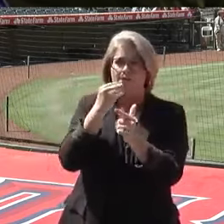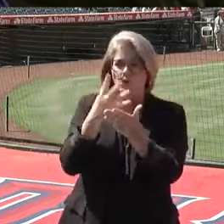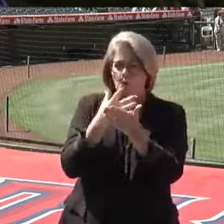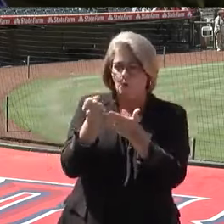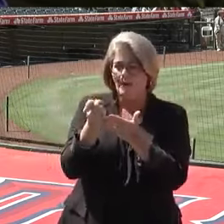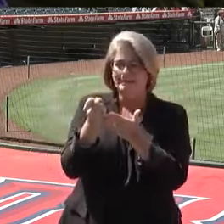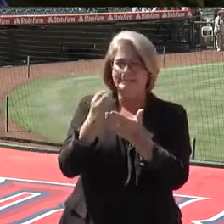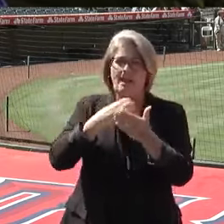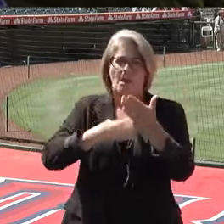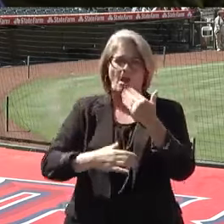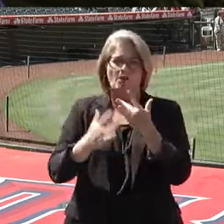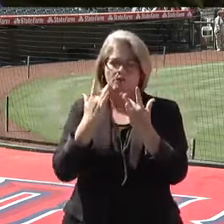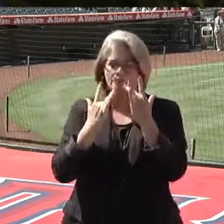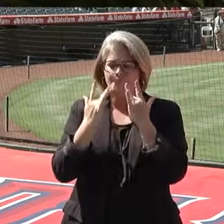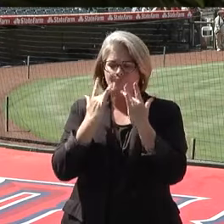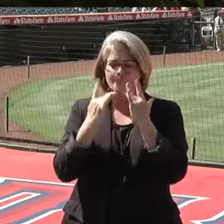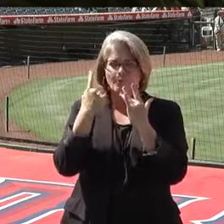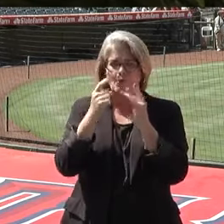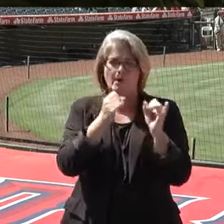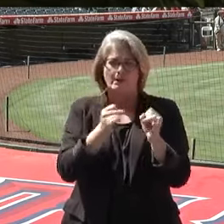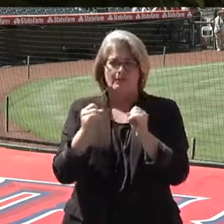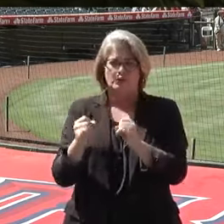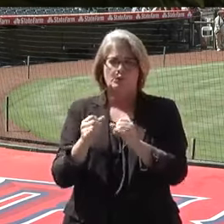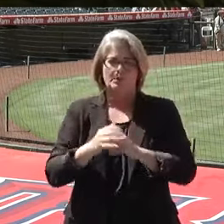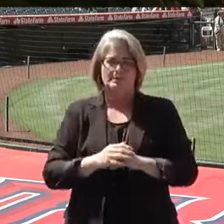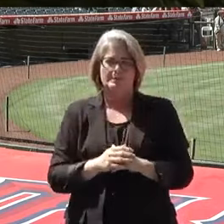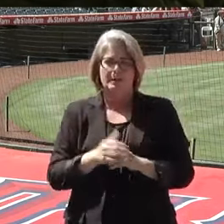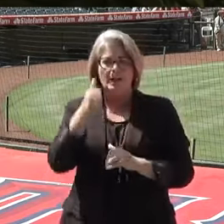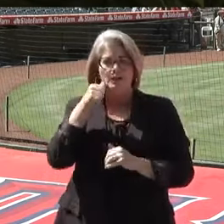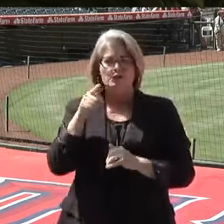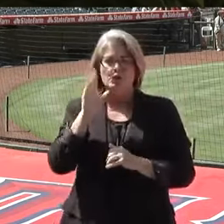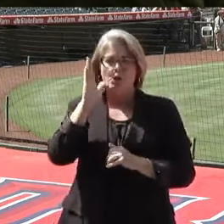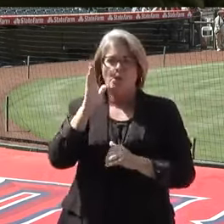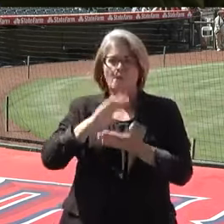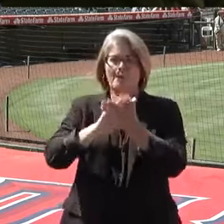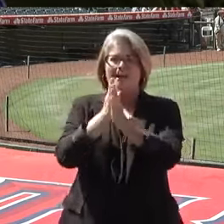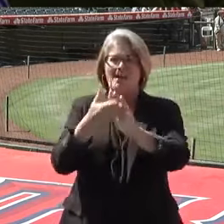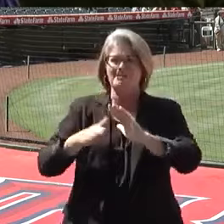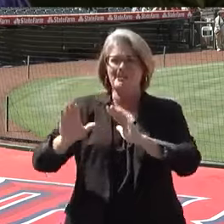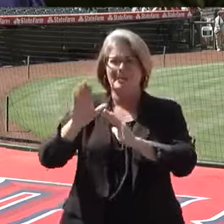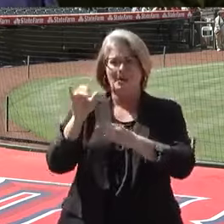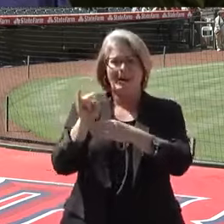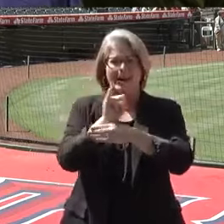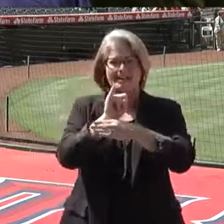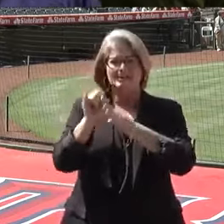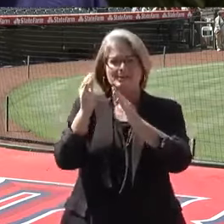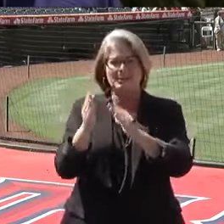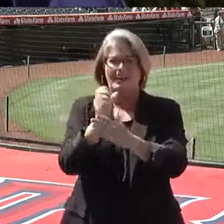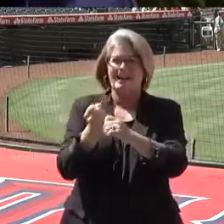new fund development intern. Congratulations, Nikki.